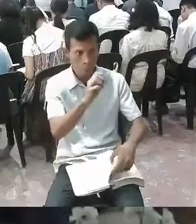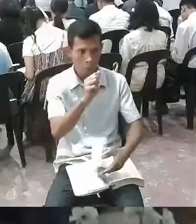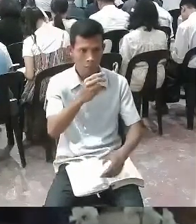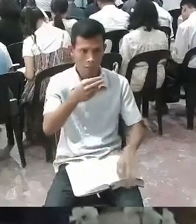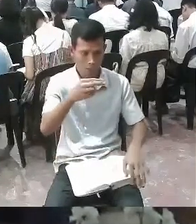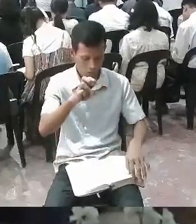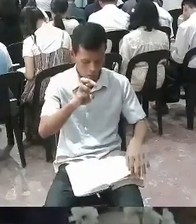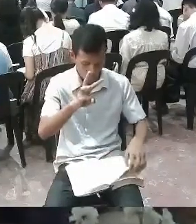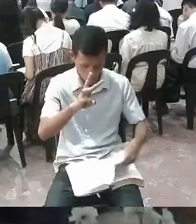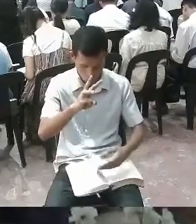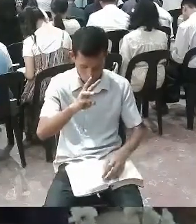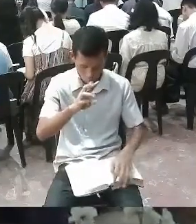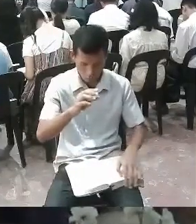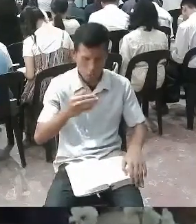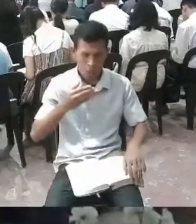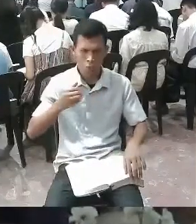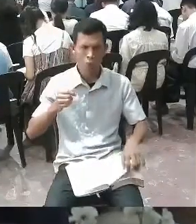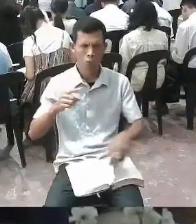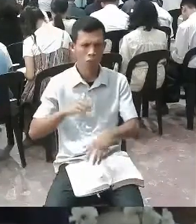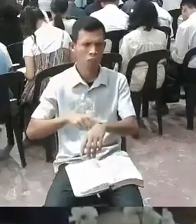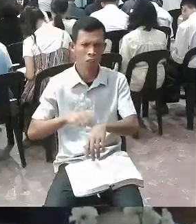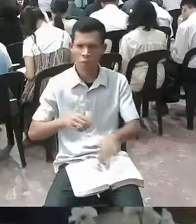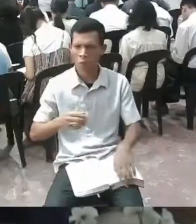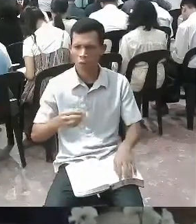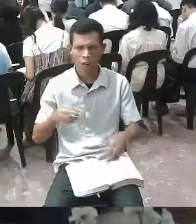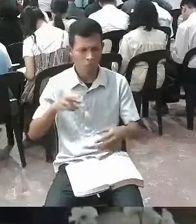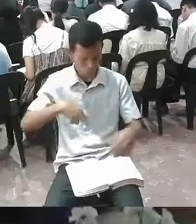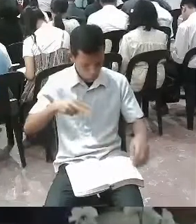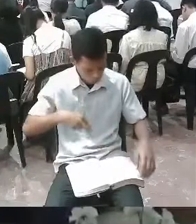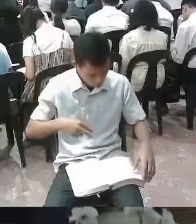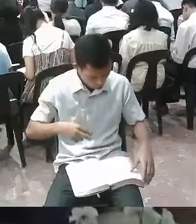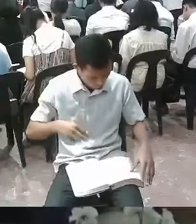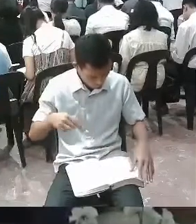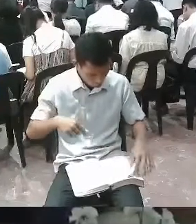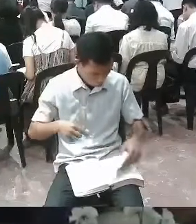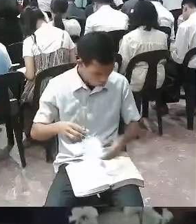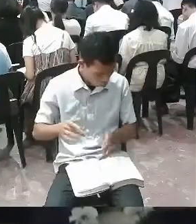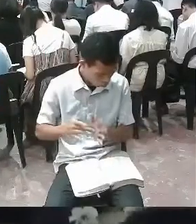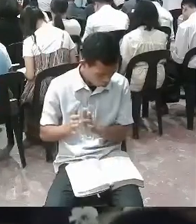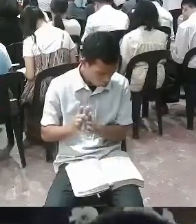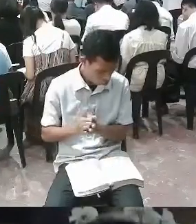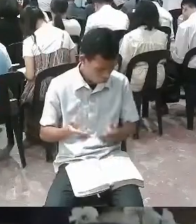Most of the time when we read this passage,